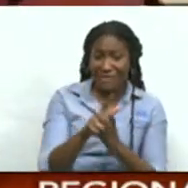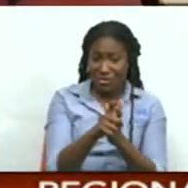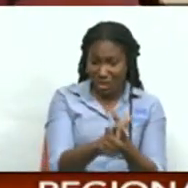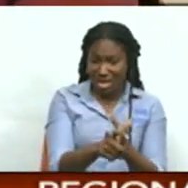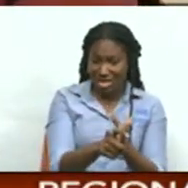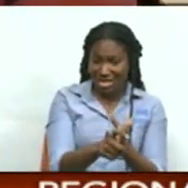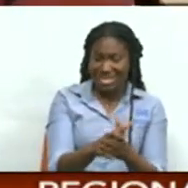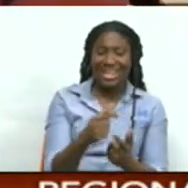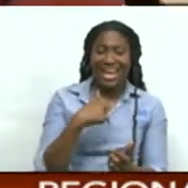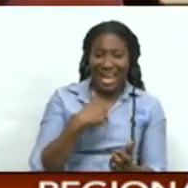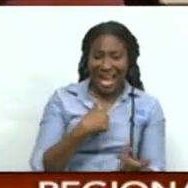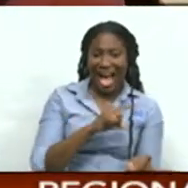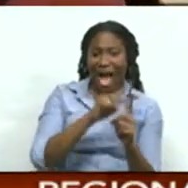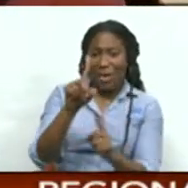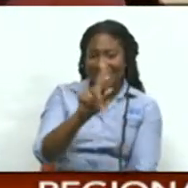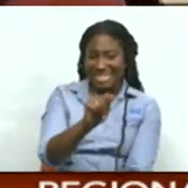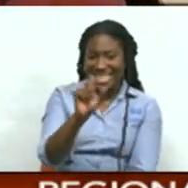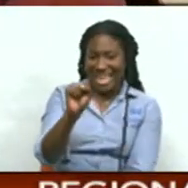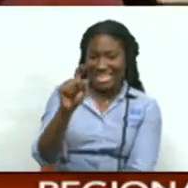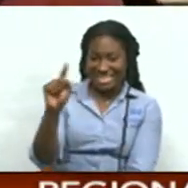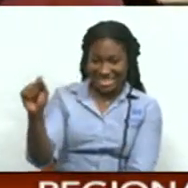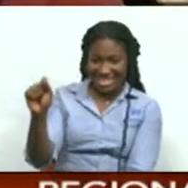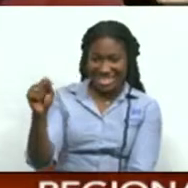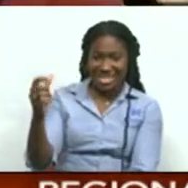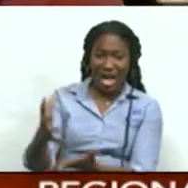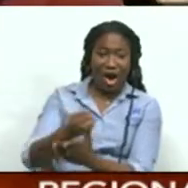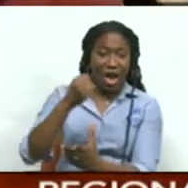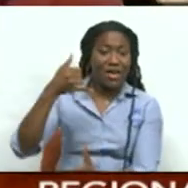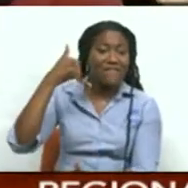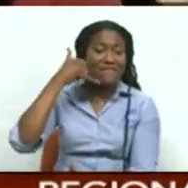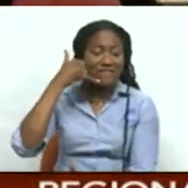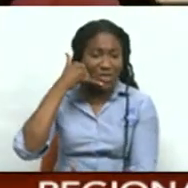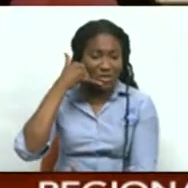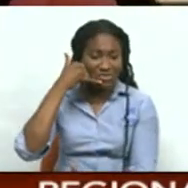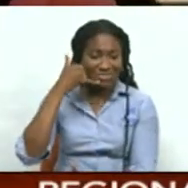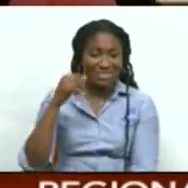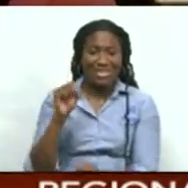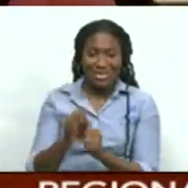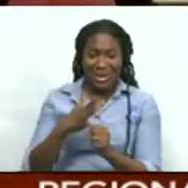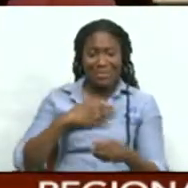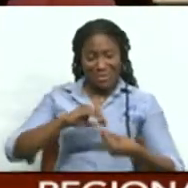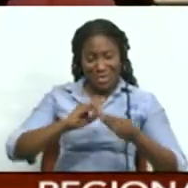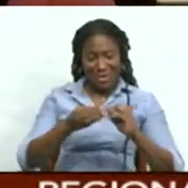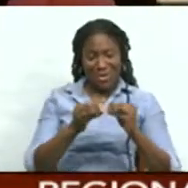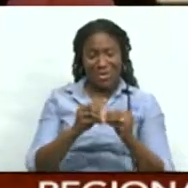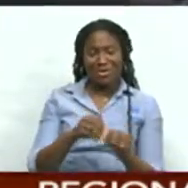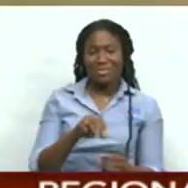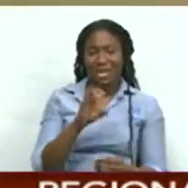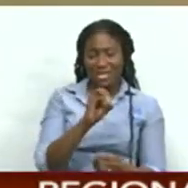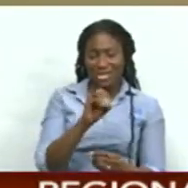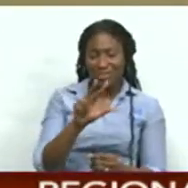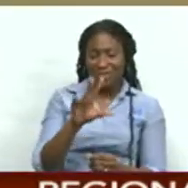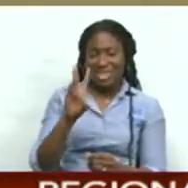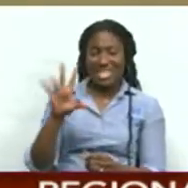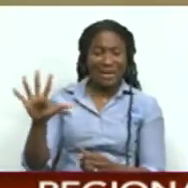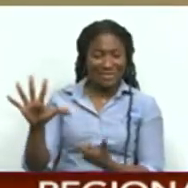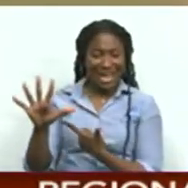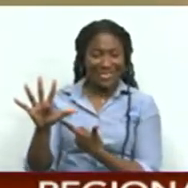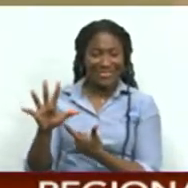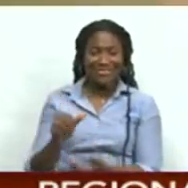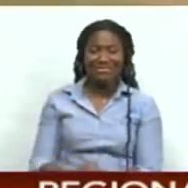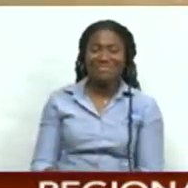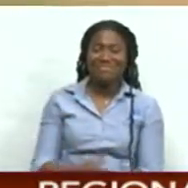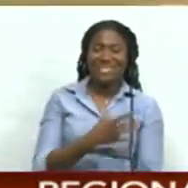to TSTT and I got my phone. So my last 4 digits is 0375. Lara's special talent allowed him